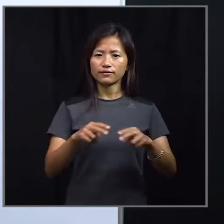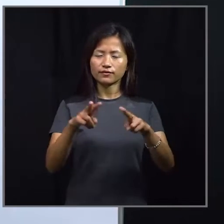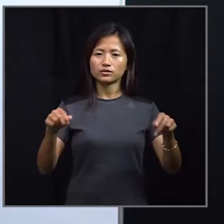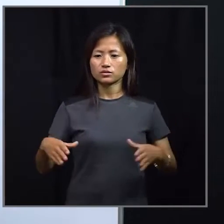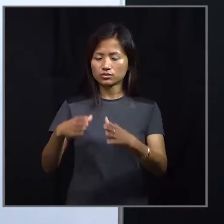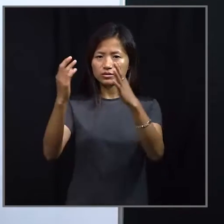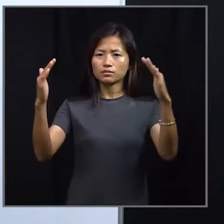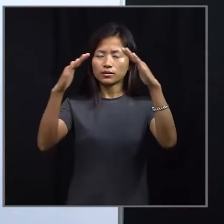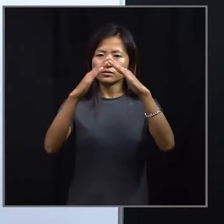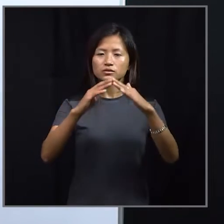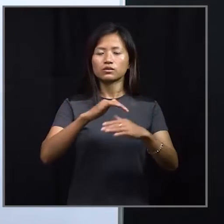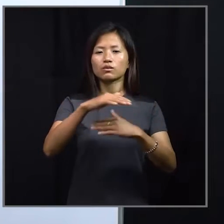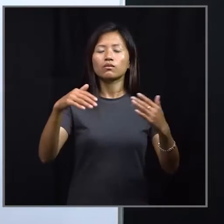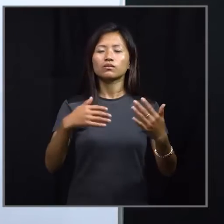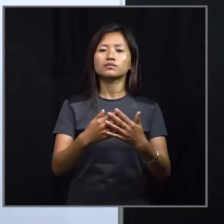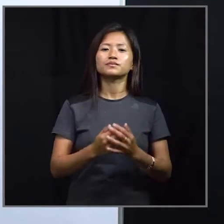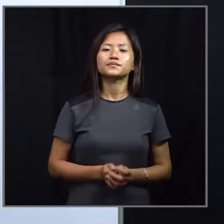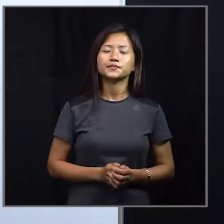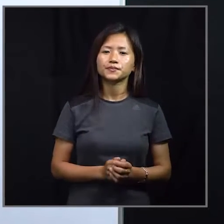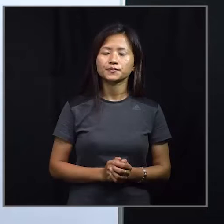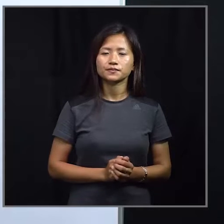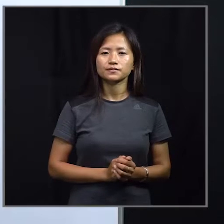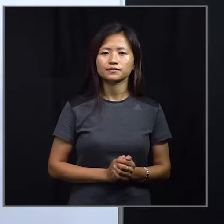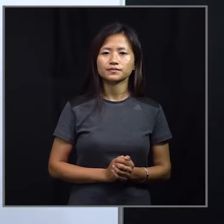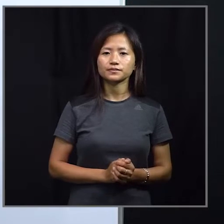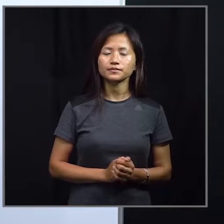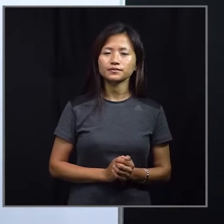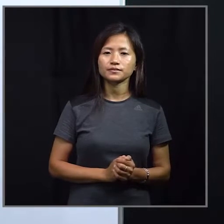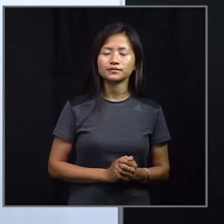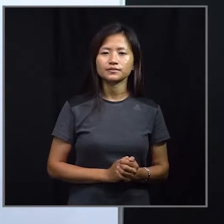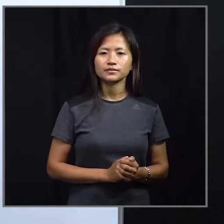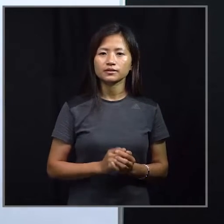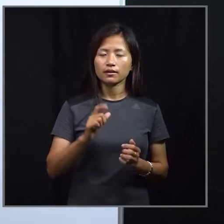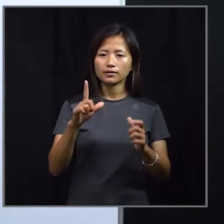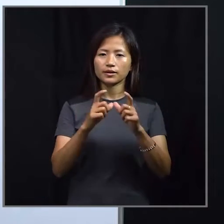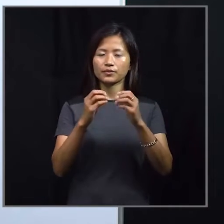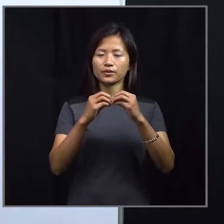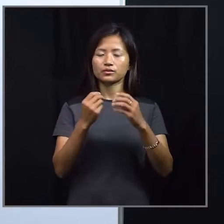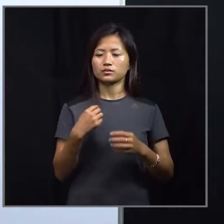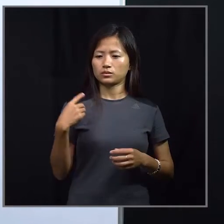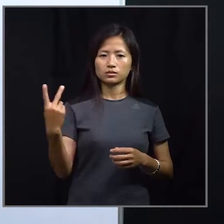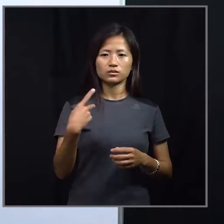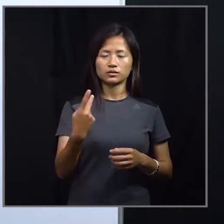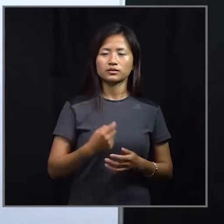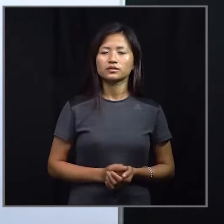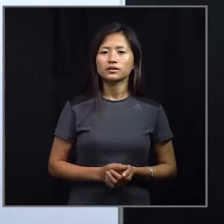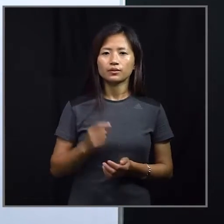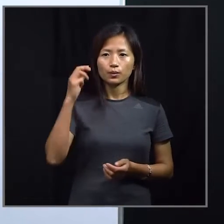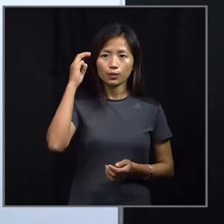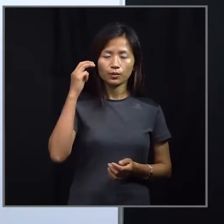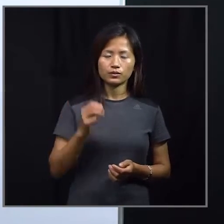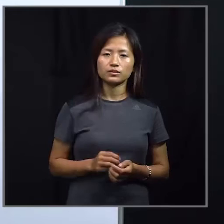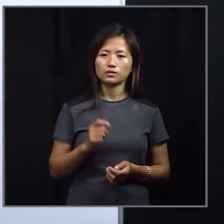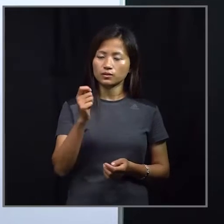trees, mountains, so on and so forth. That includes land, labor, meaning it's you and I. We work mentally